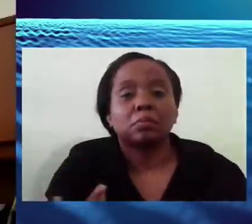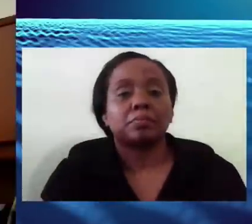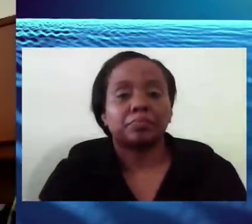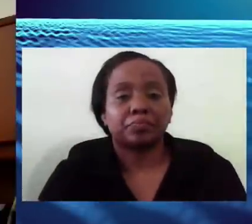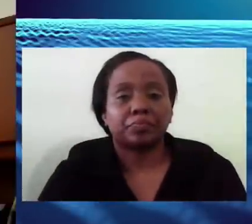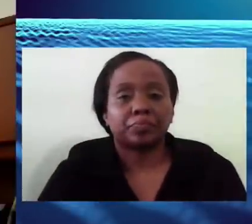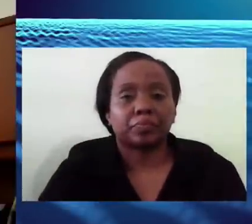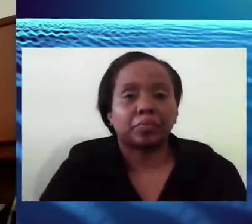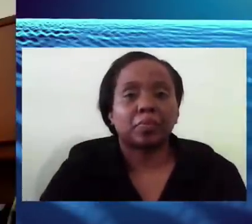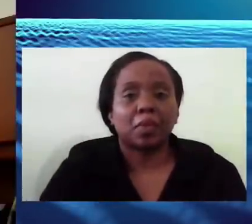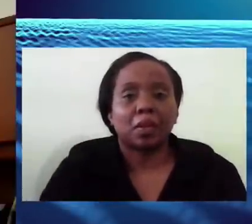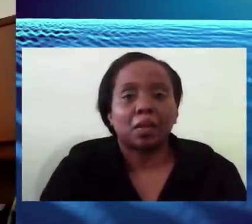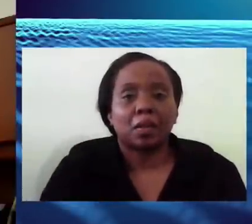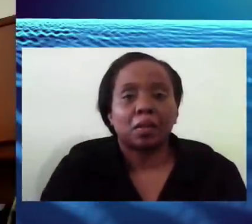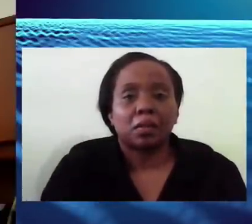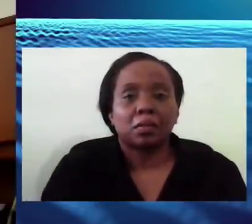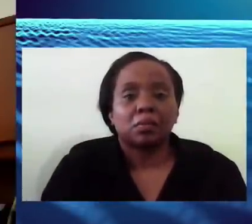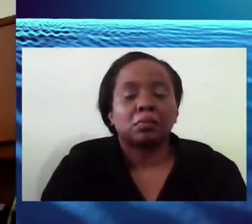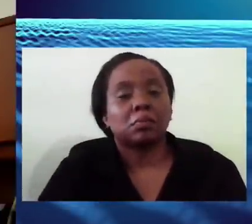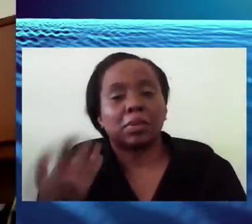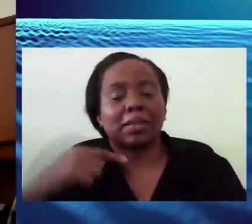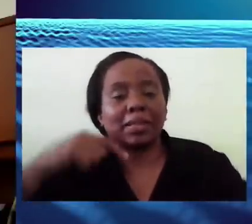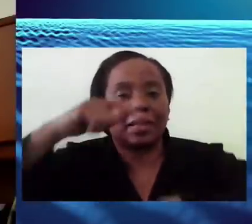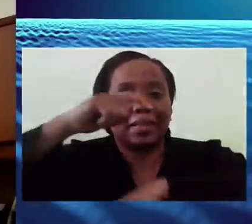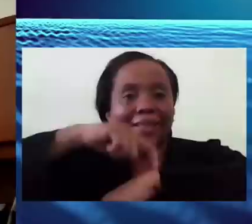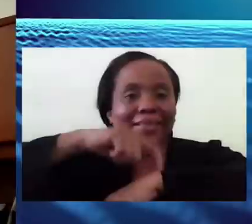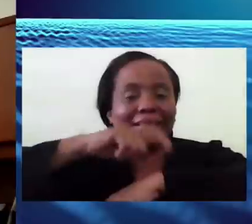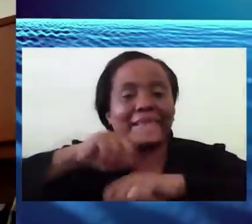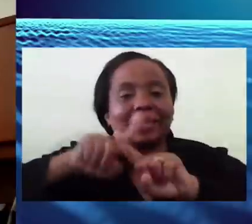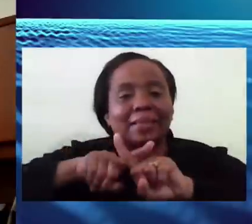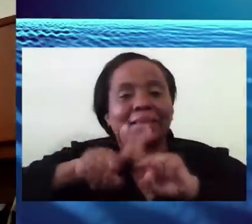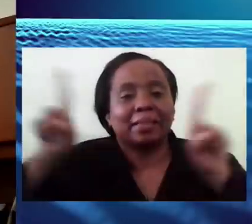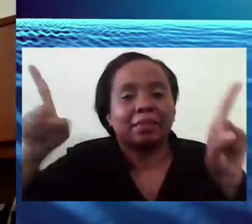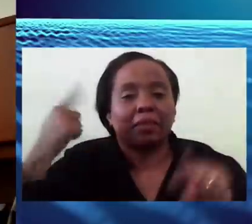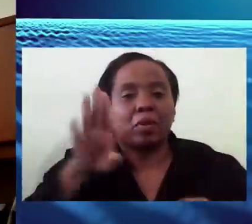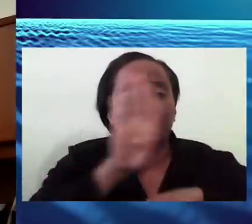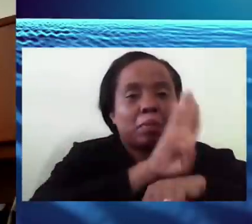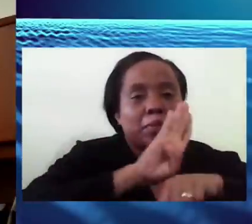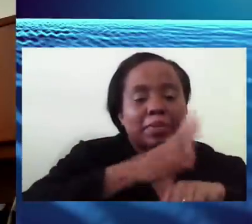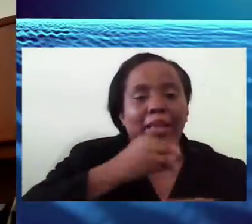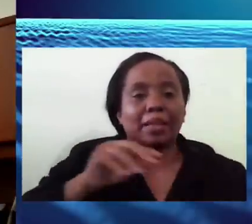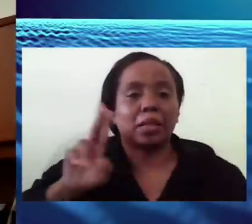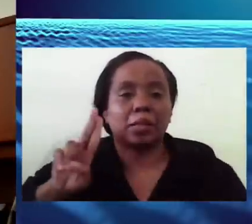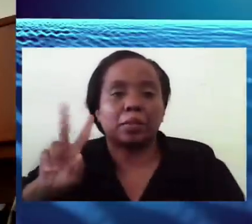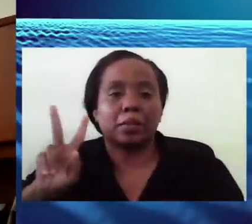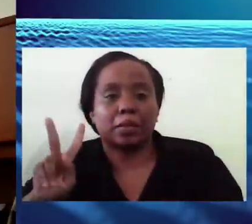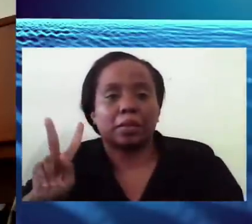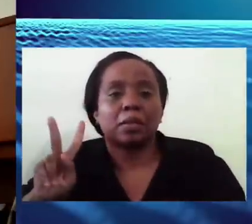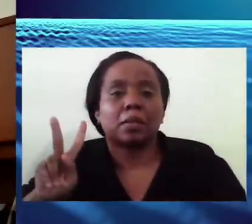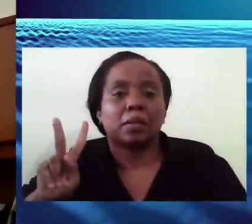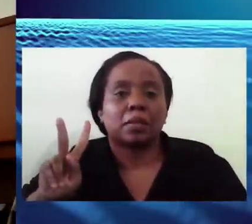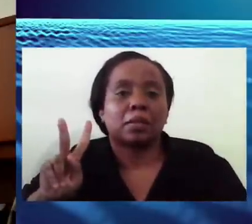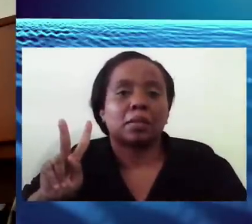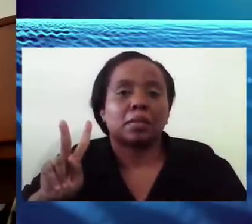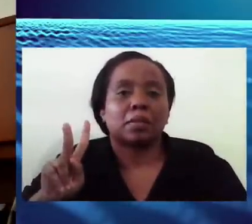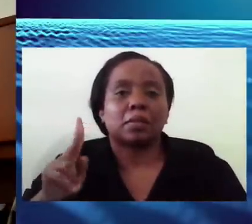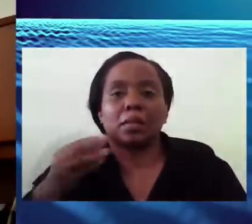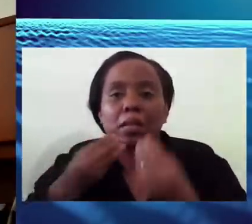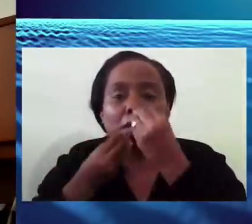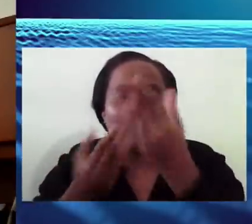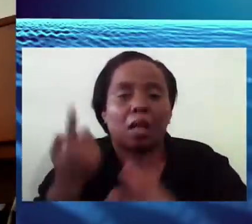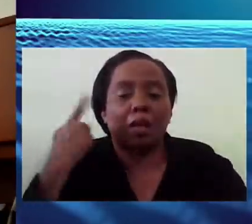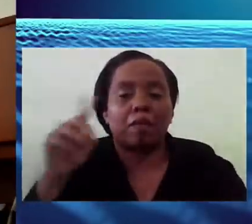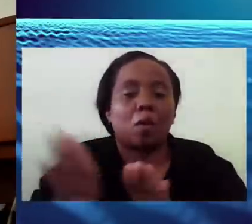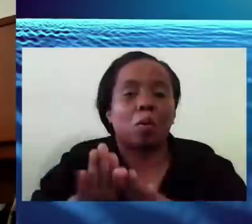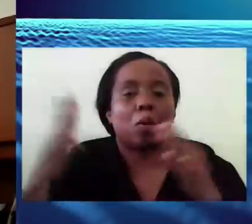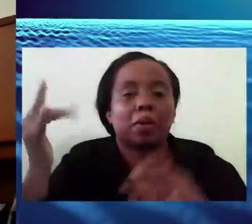you would know, there's a significant time difference between Barbados and the UK. The original NOTAM that went out for the reopening of the airport was